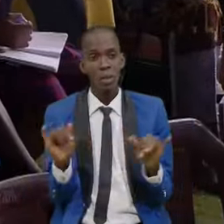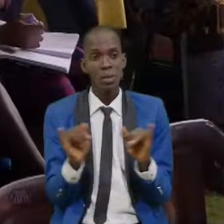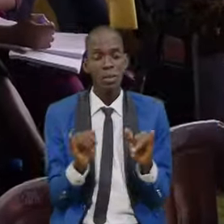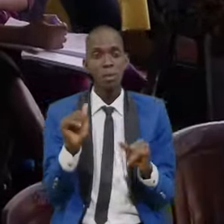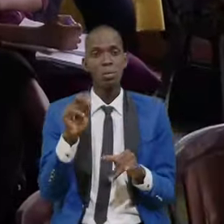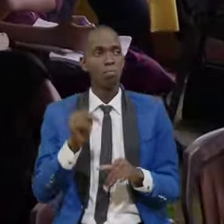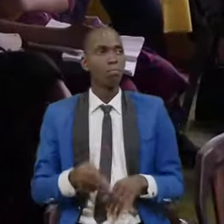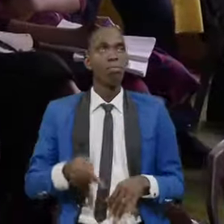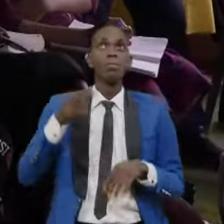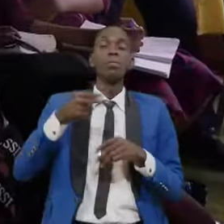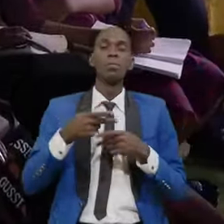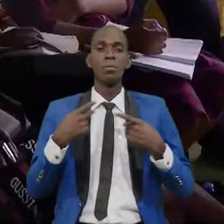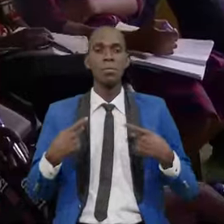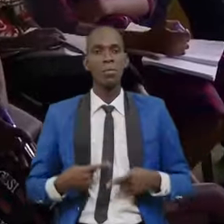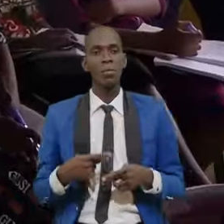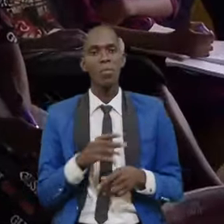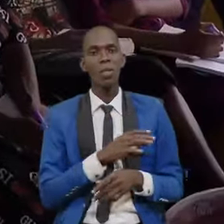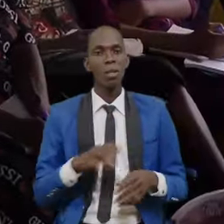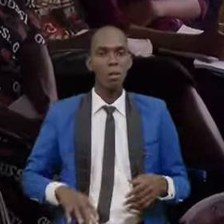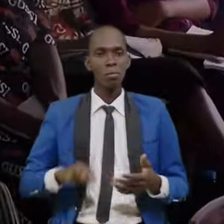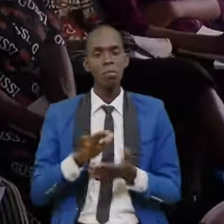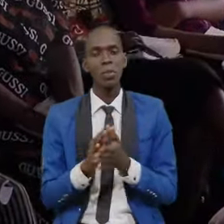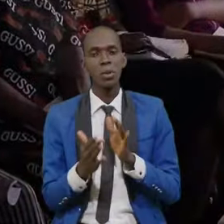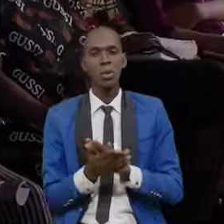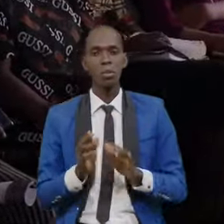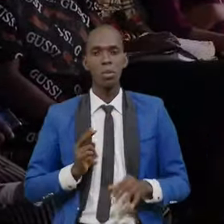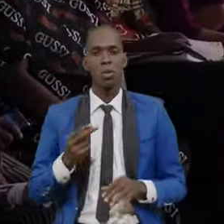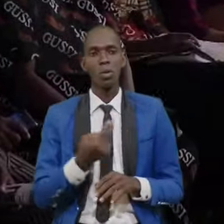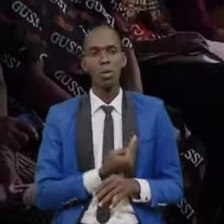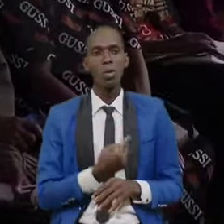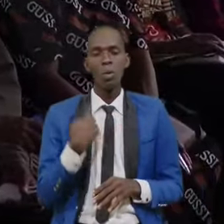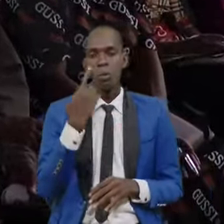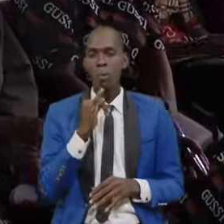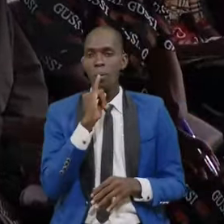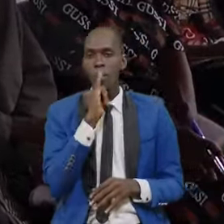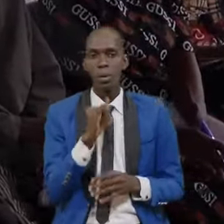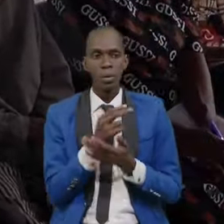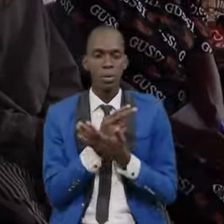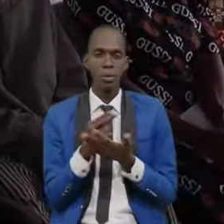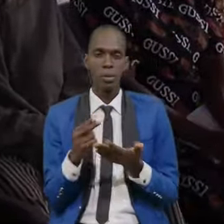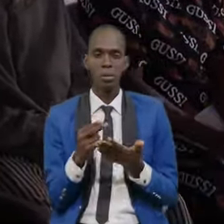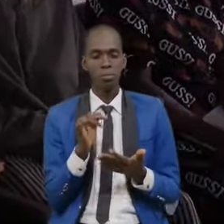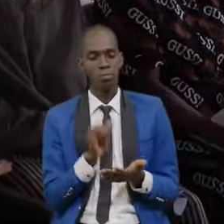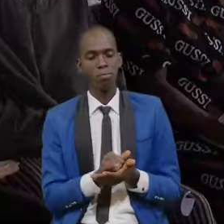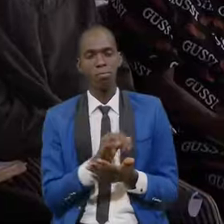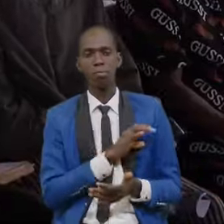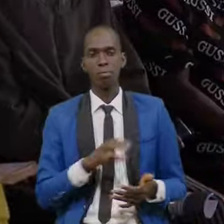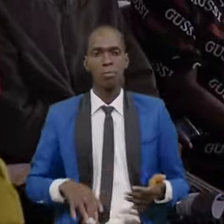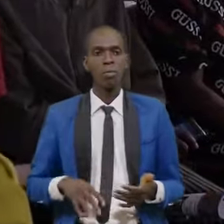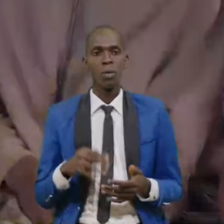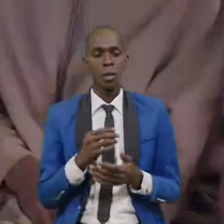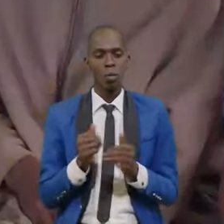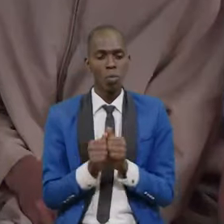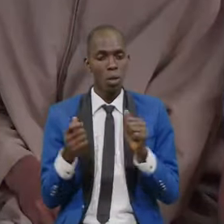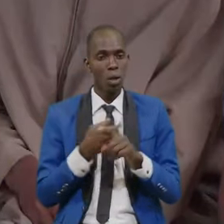priest, Christ, became us, who is holy, that's Christ, harmless, that's